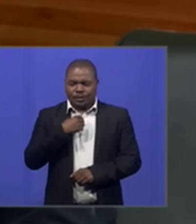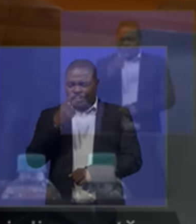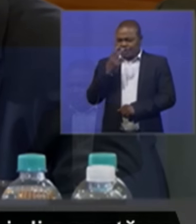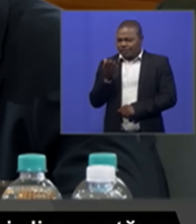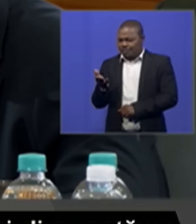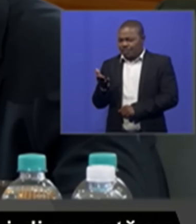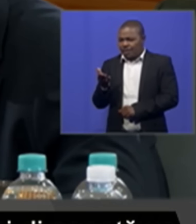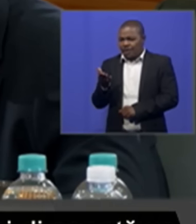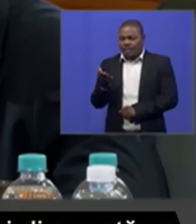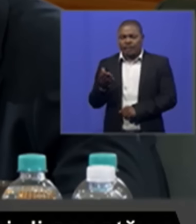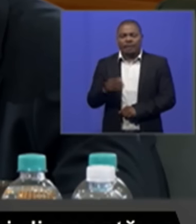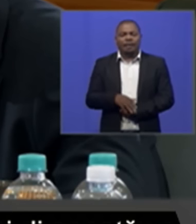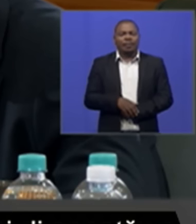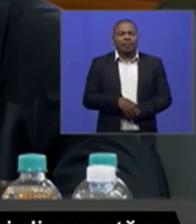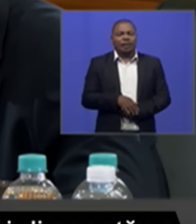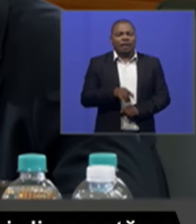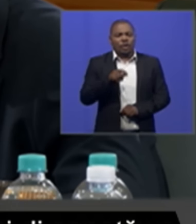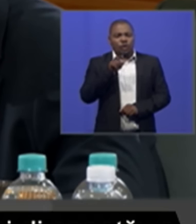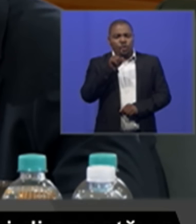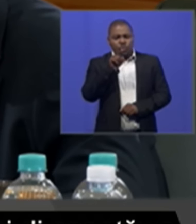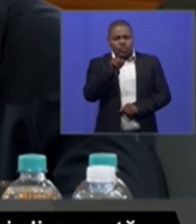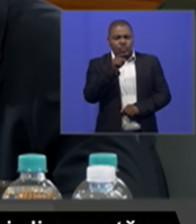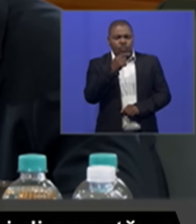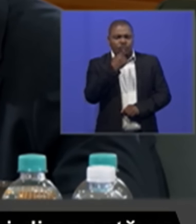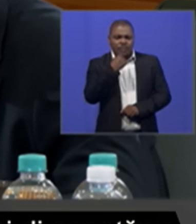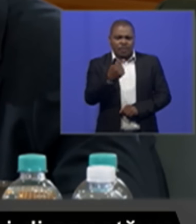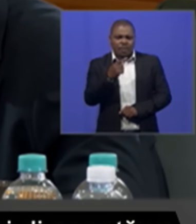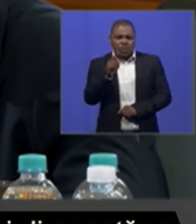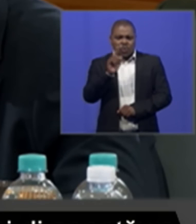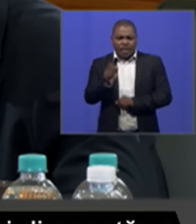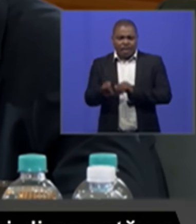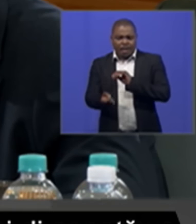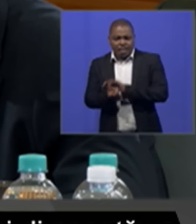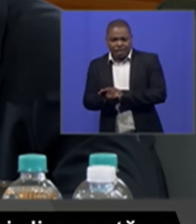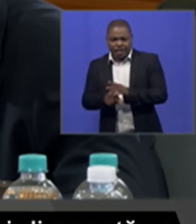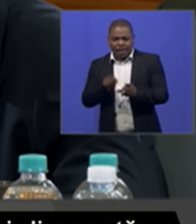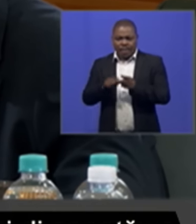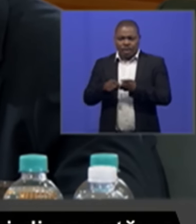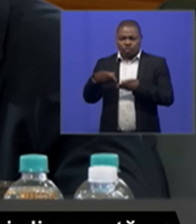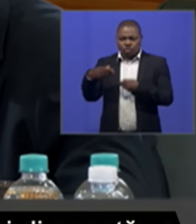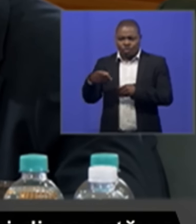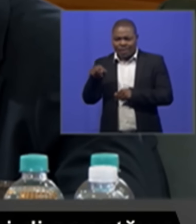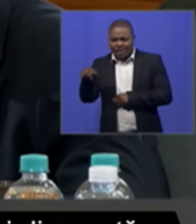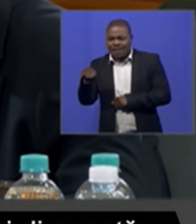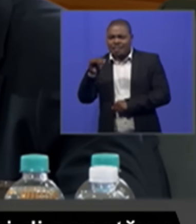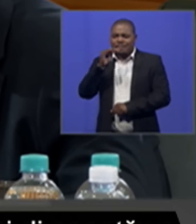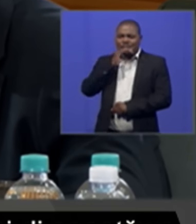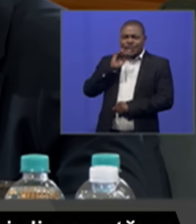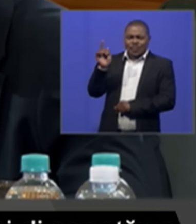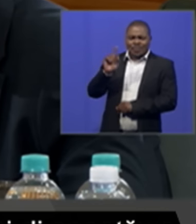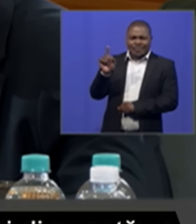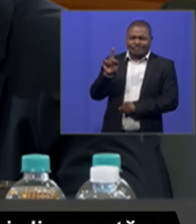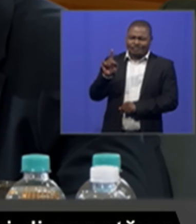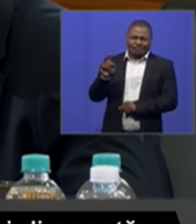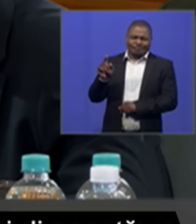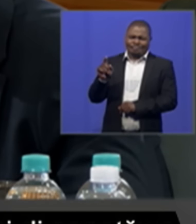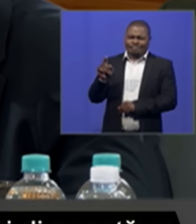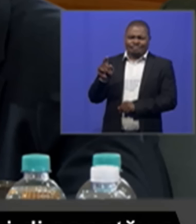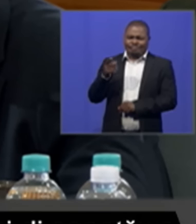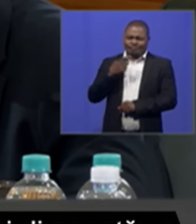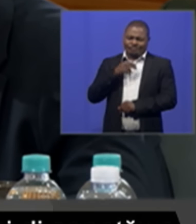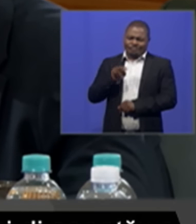opposed to what you say happened and what you say documents actually meant, it